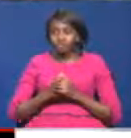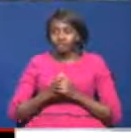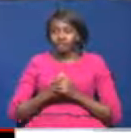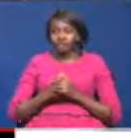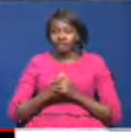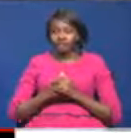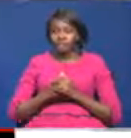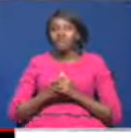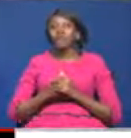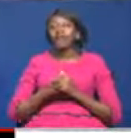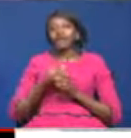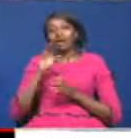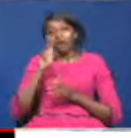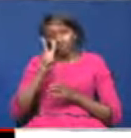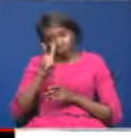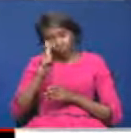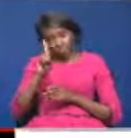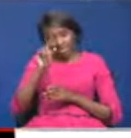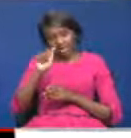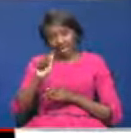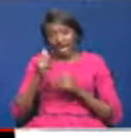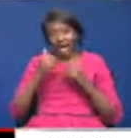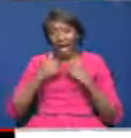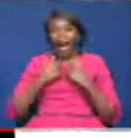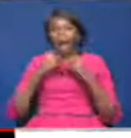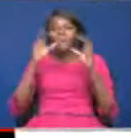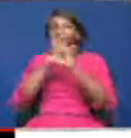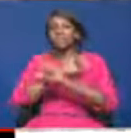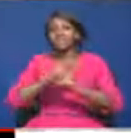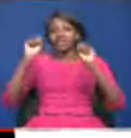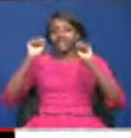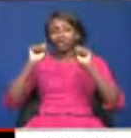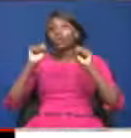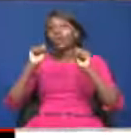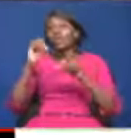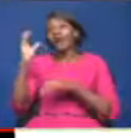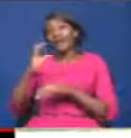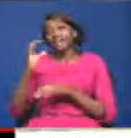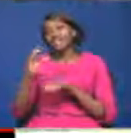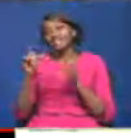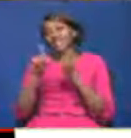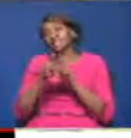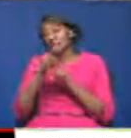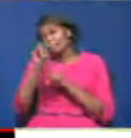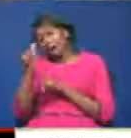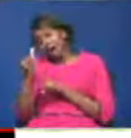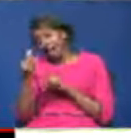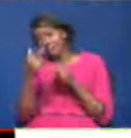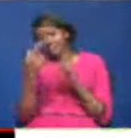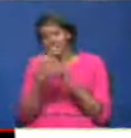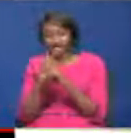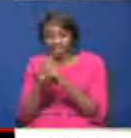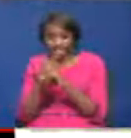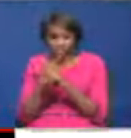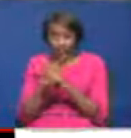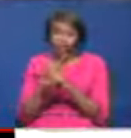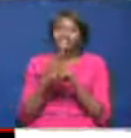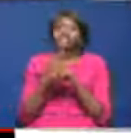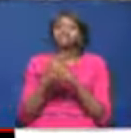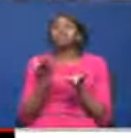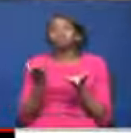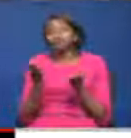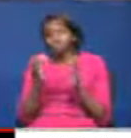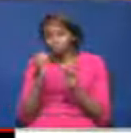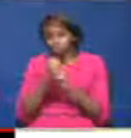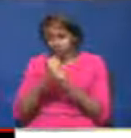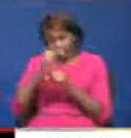The United Democratic Alliance presidential candidate and his allies challenged civil servants and local administrators to perform their